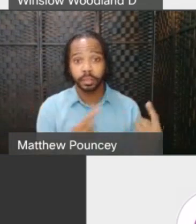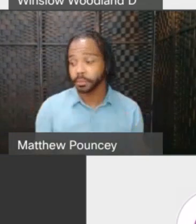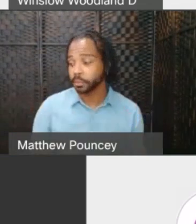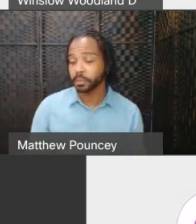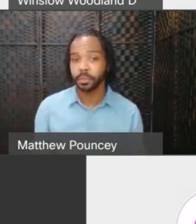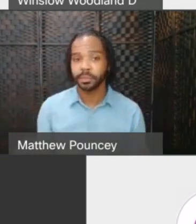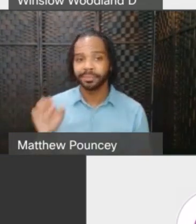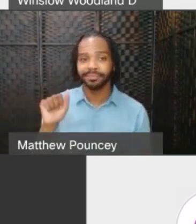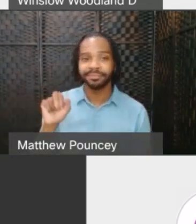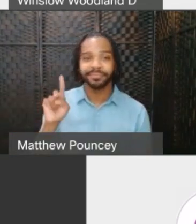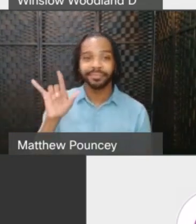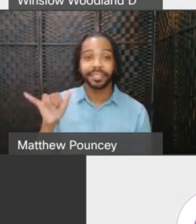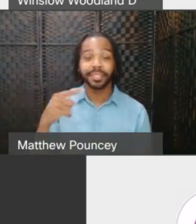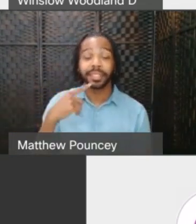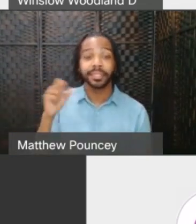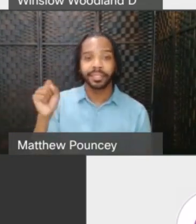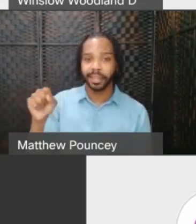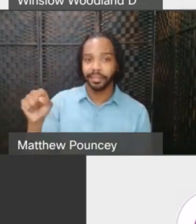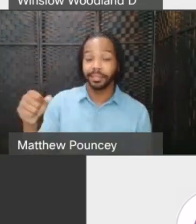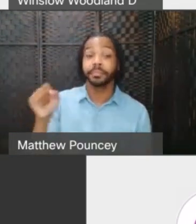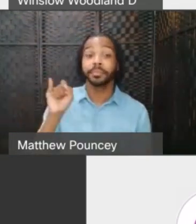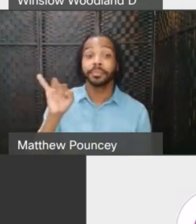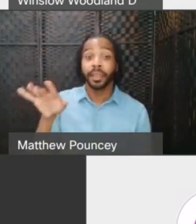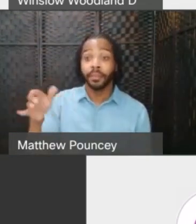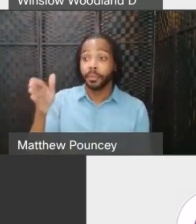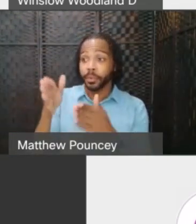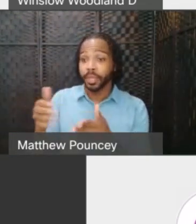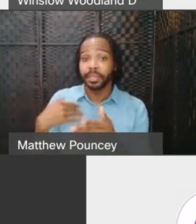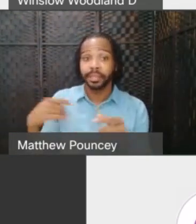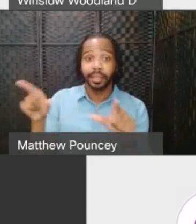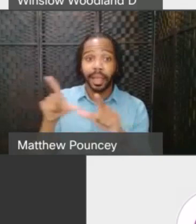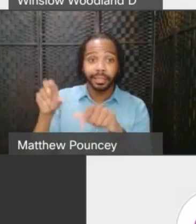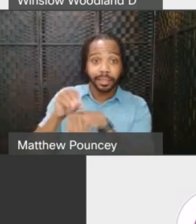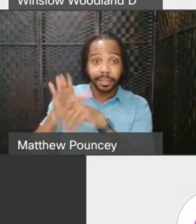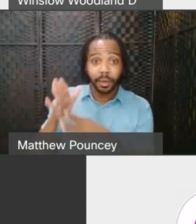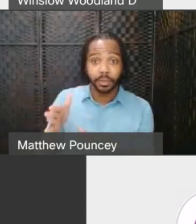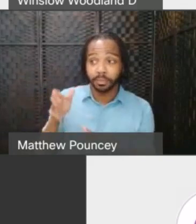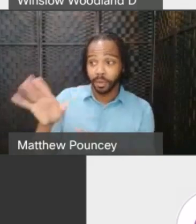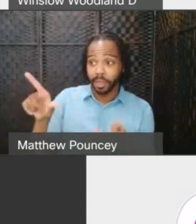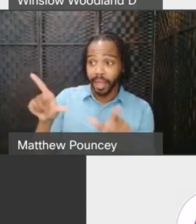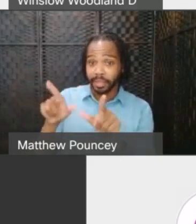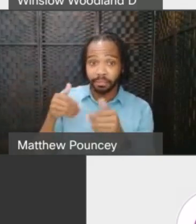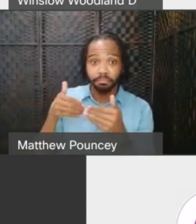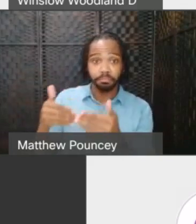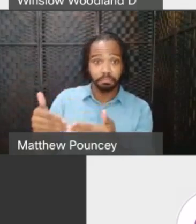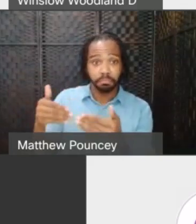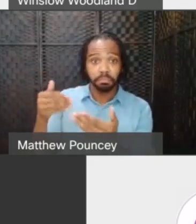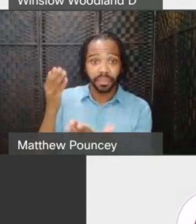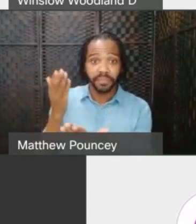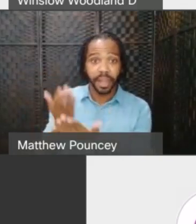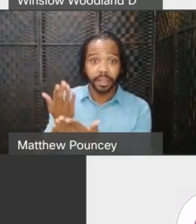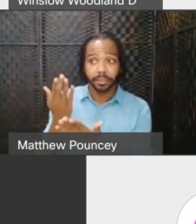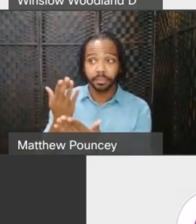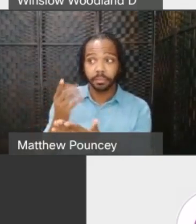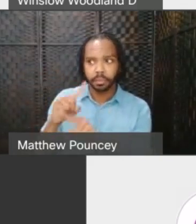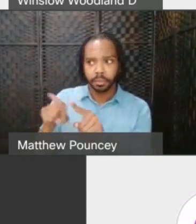Yes, so if they have a licensed consultant whose license is still valid and they decline to submit their